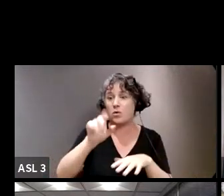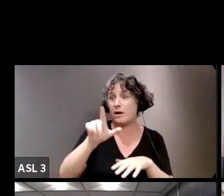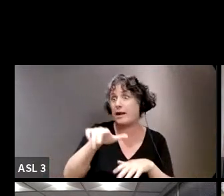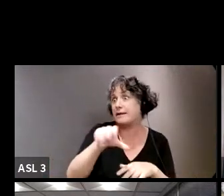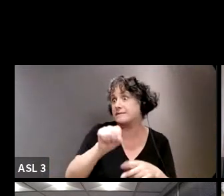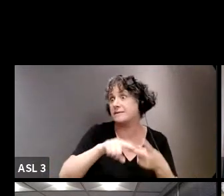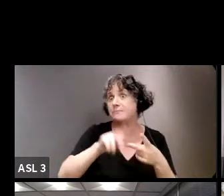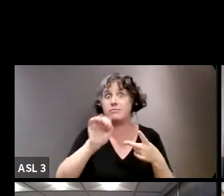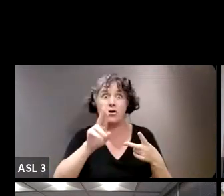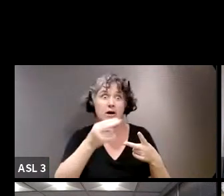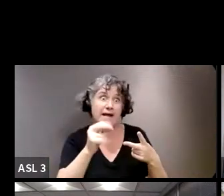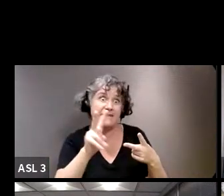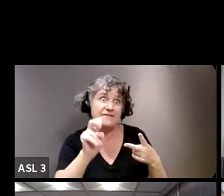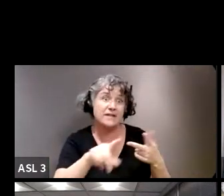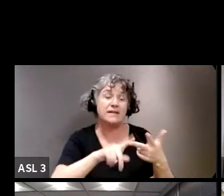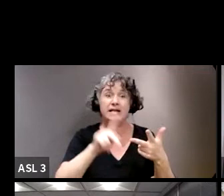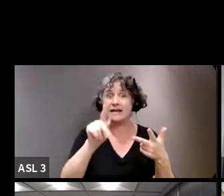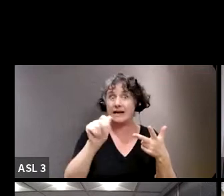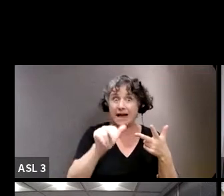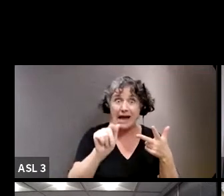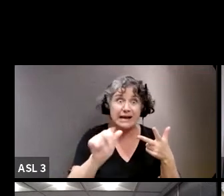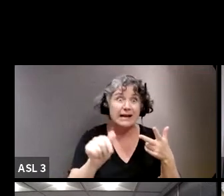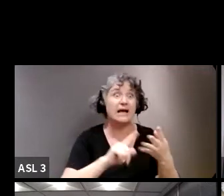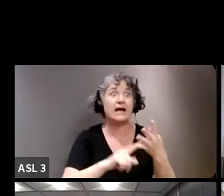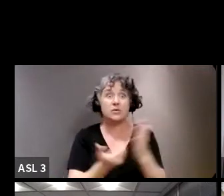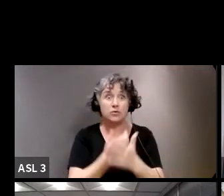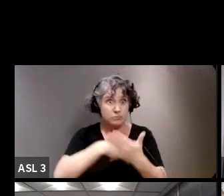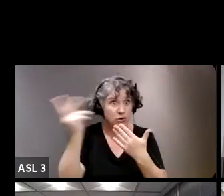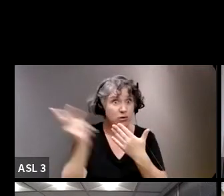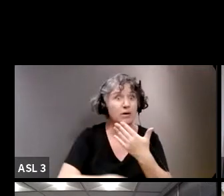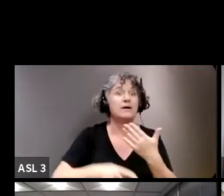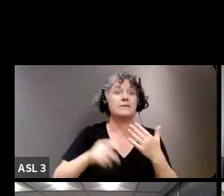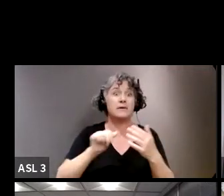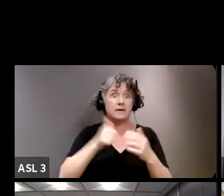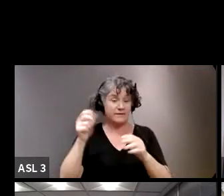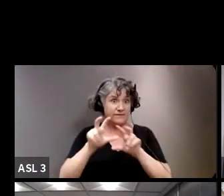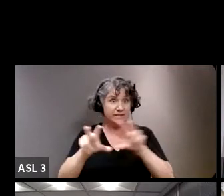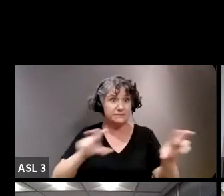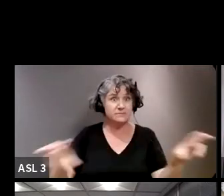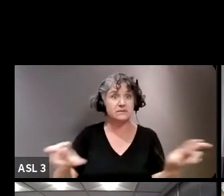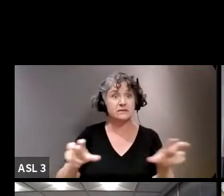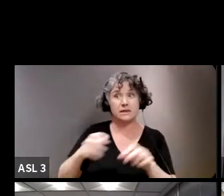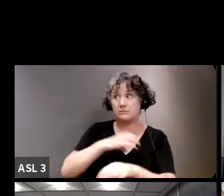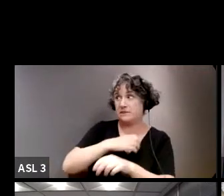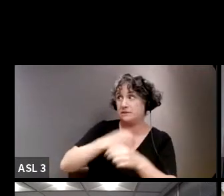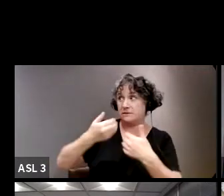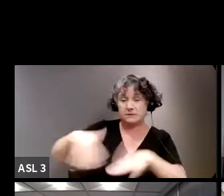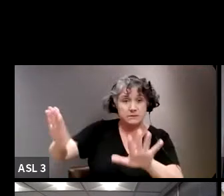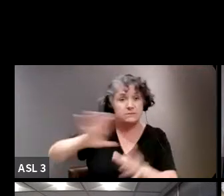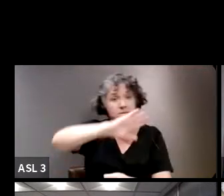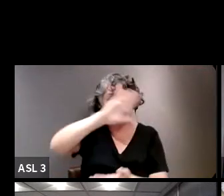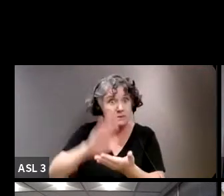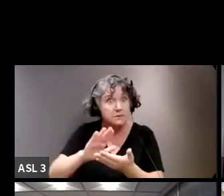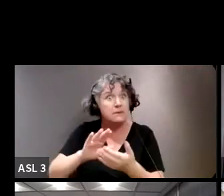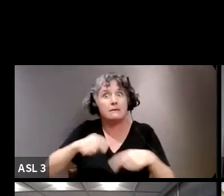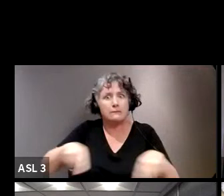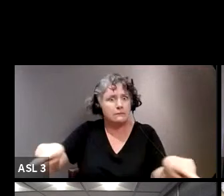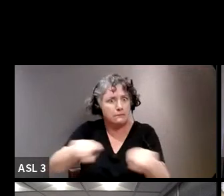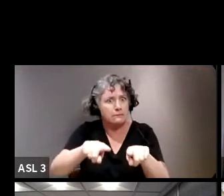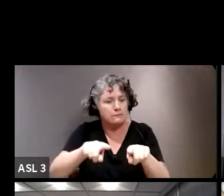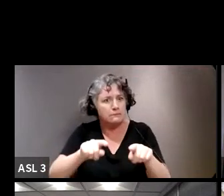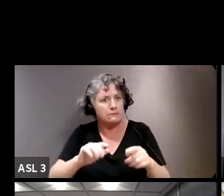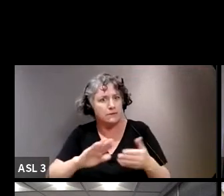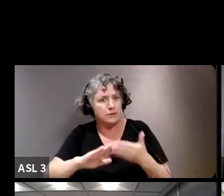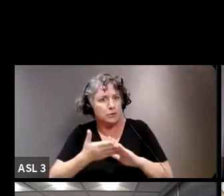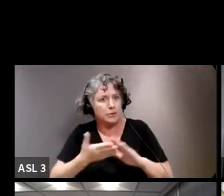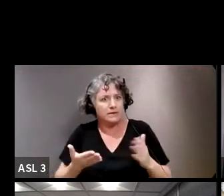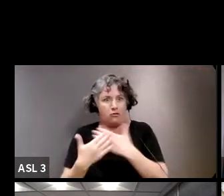haven and canada with new programs but also investments that free up police to attend calls in those communities expanding crisis support